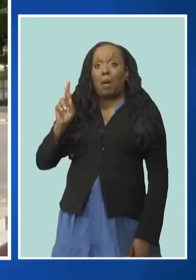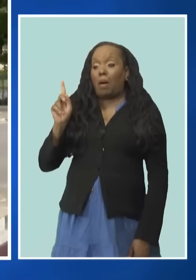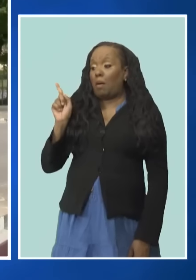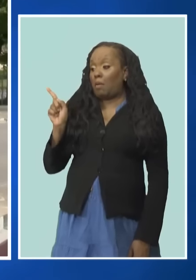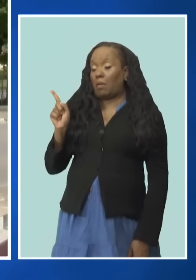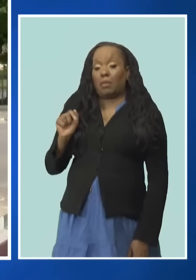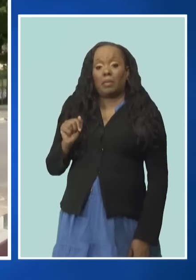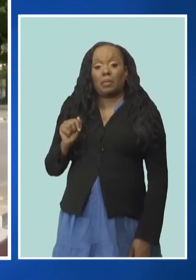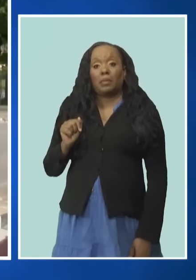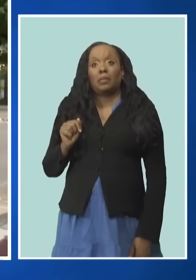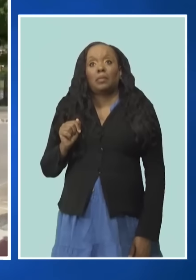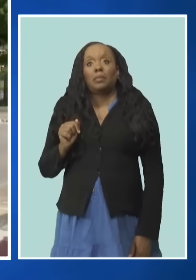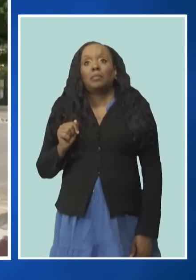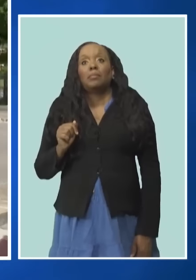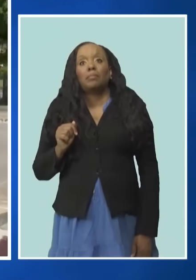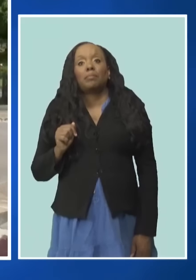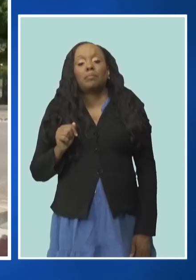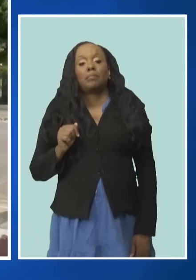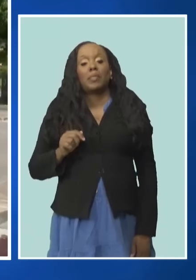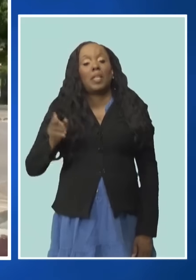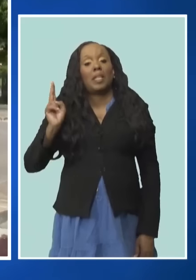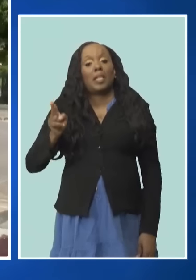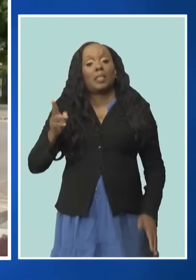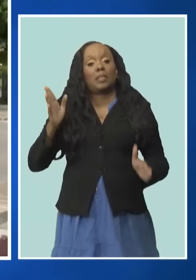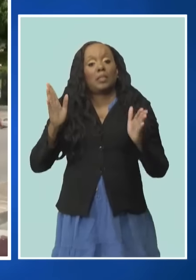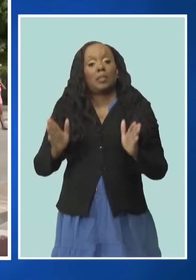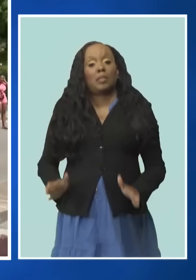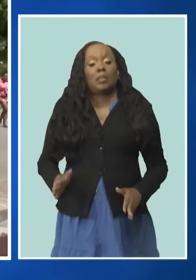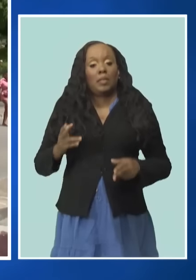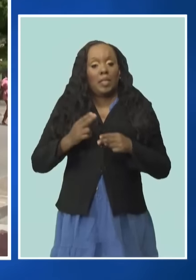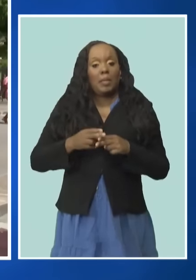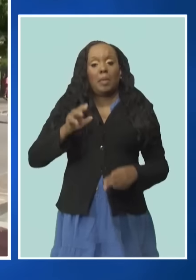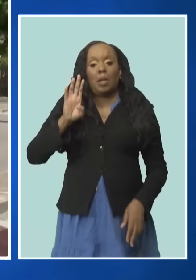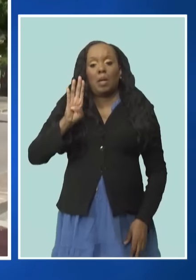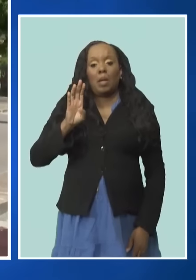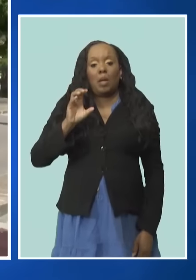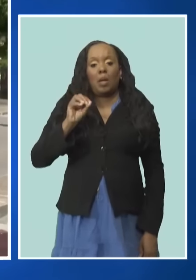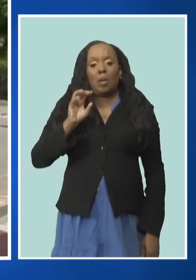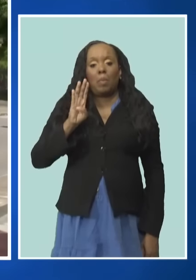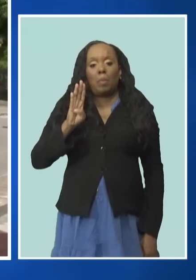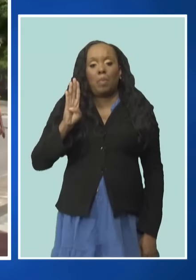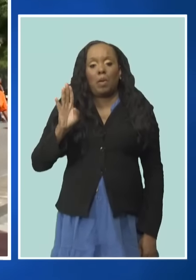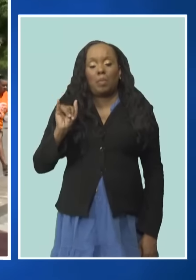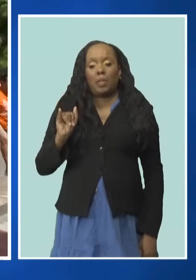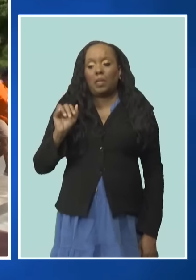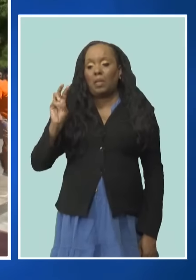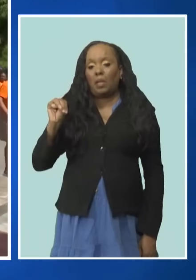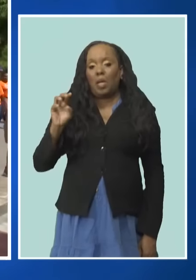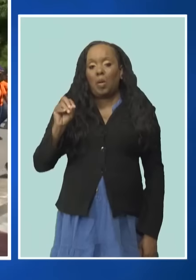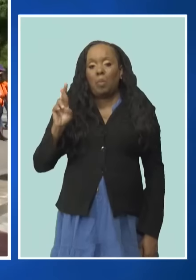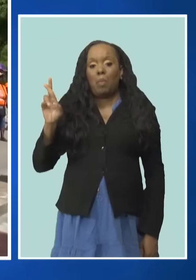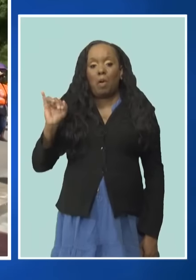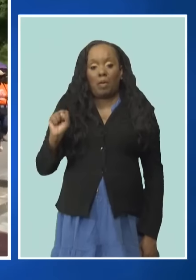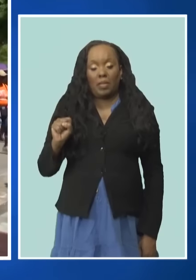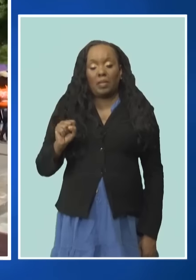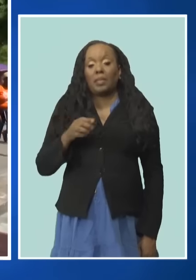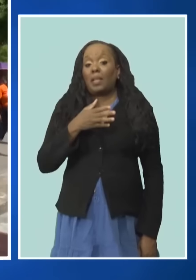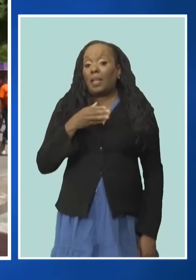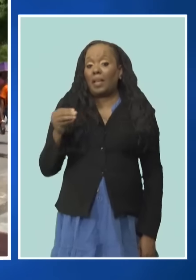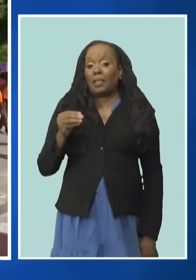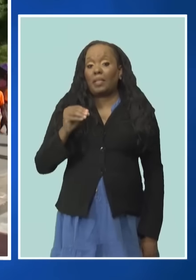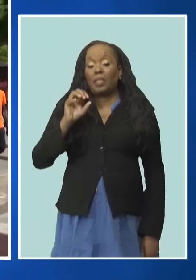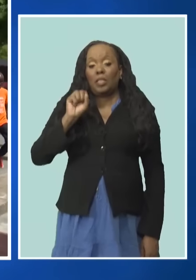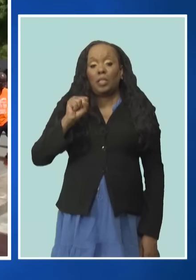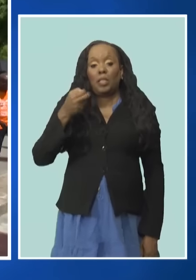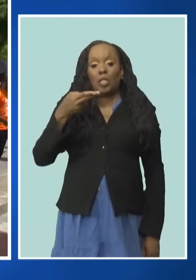of Robert Bobby Morris, the historian, and also Sherry McCaskey, who's going to take us on tour of these sites